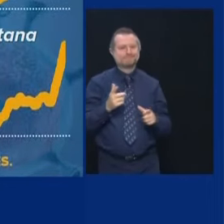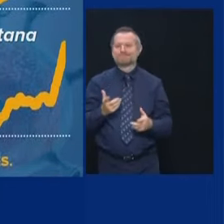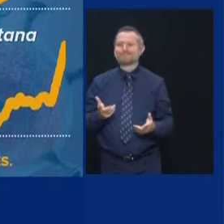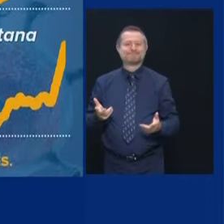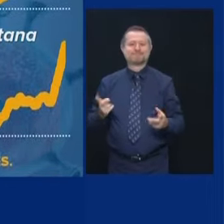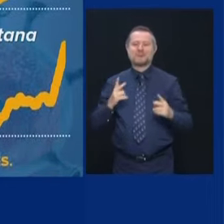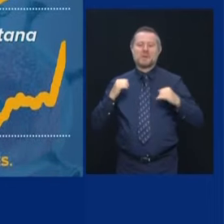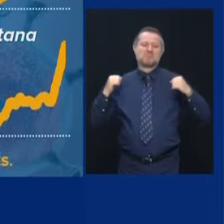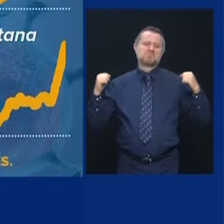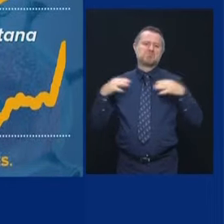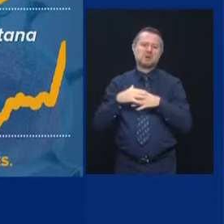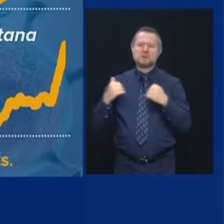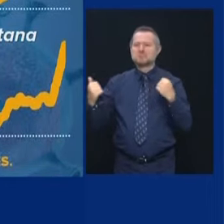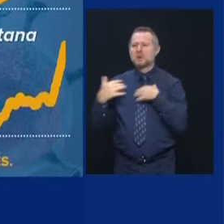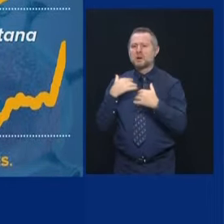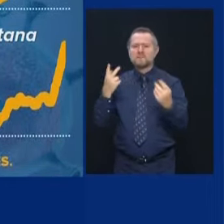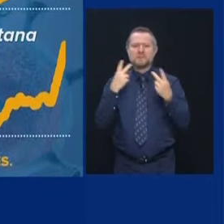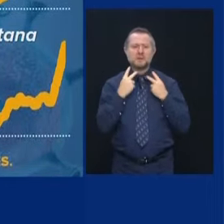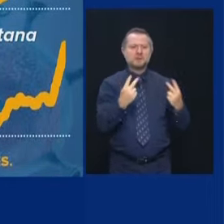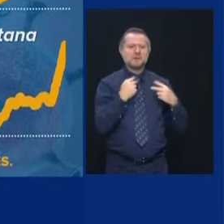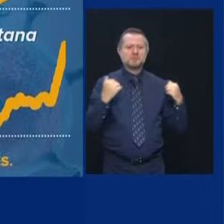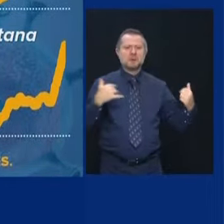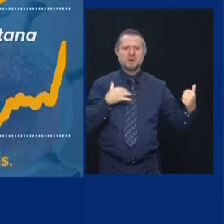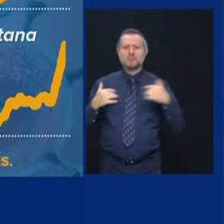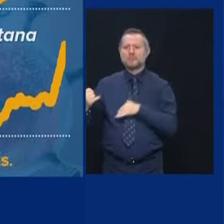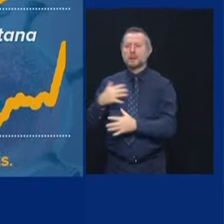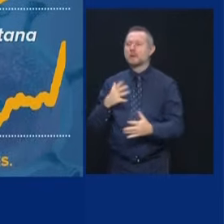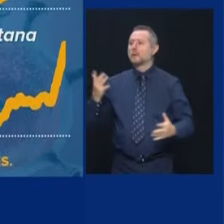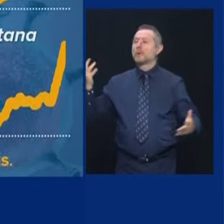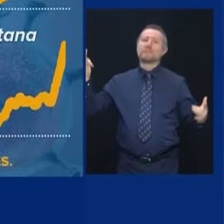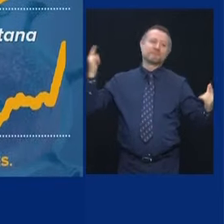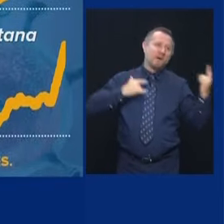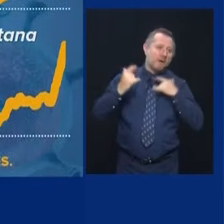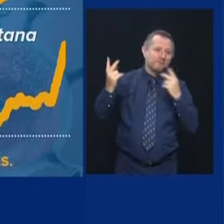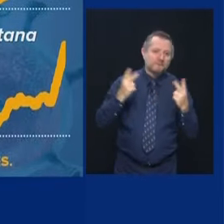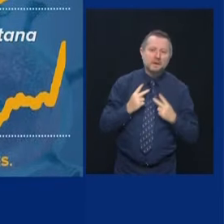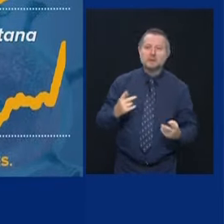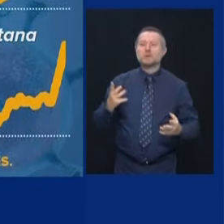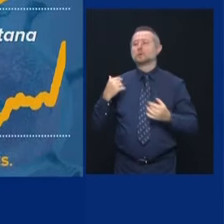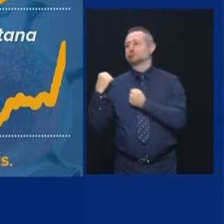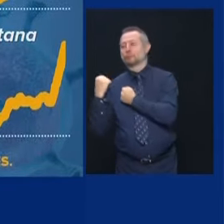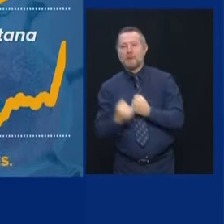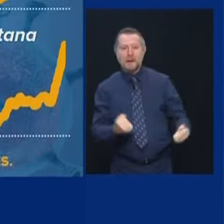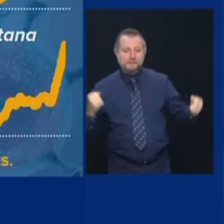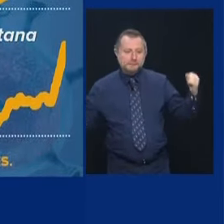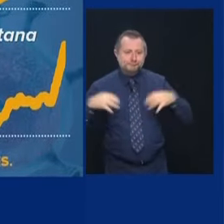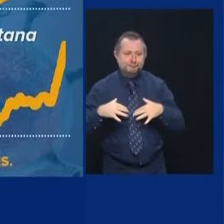through a screen. People are still coming in on flights, international flights.